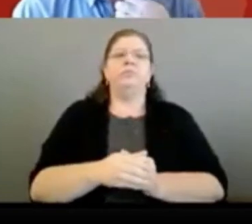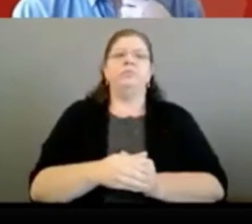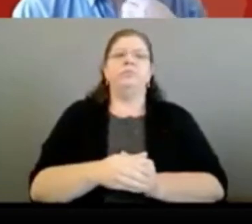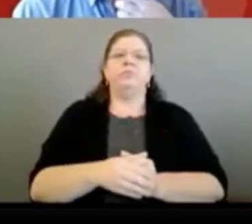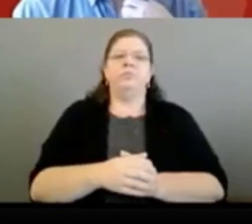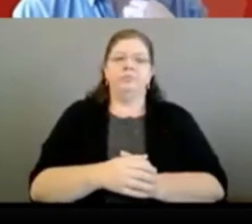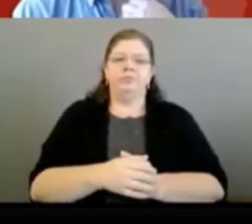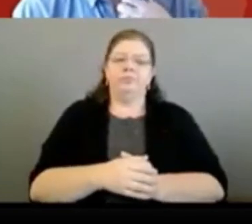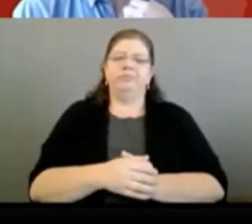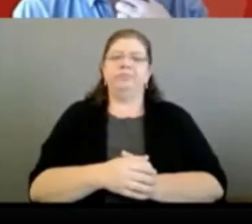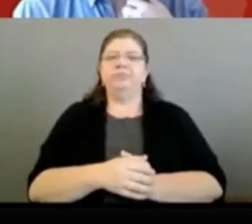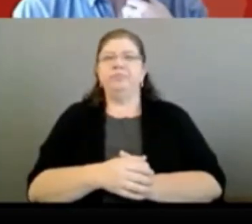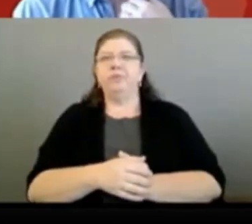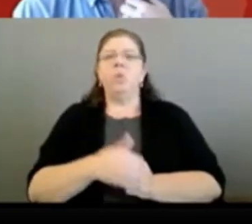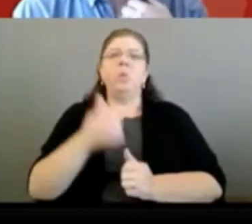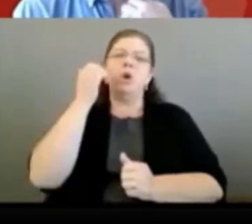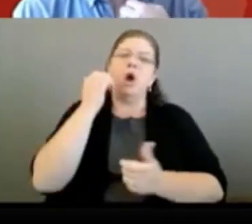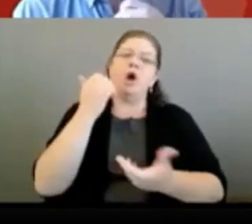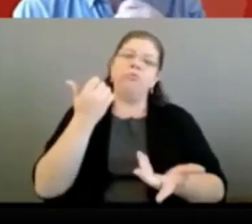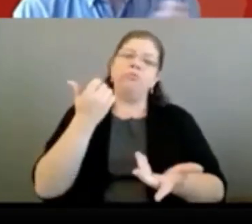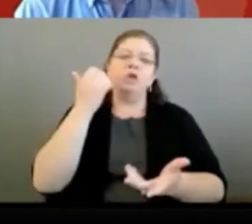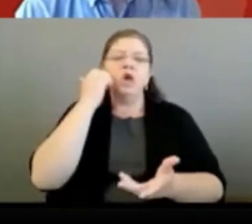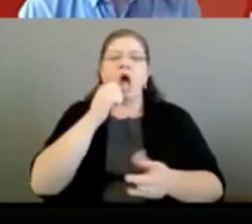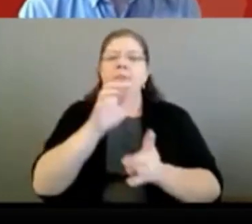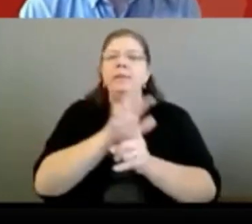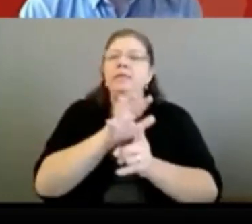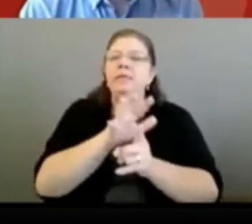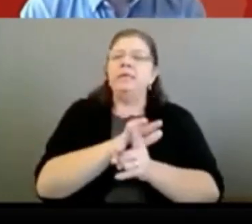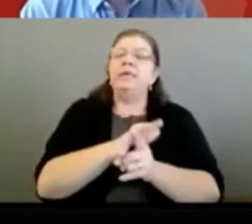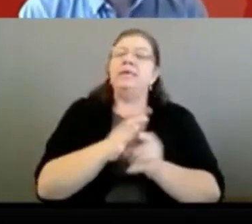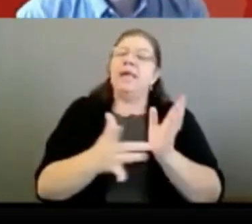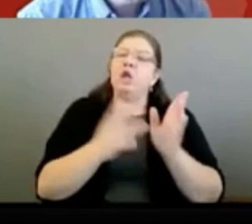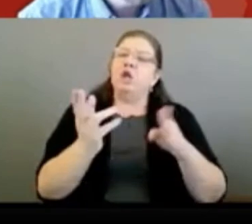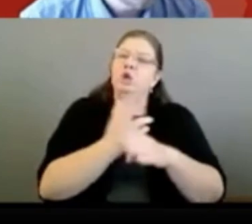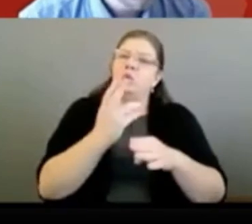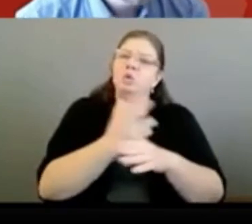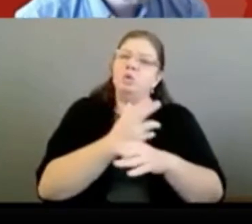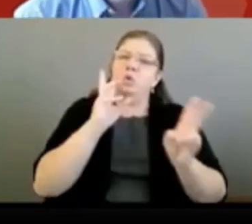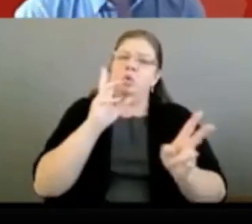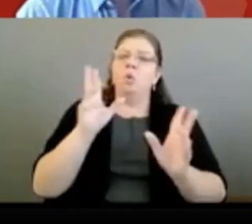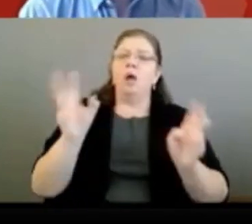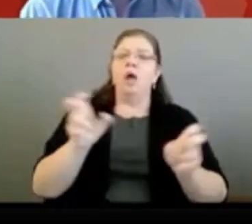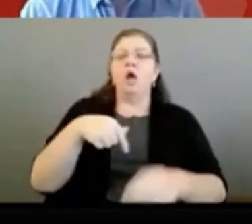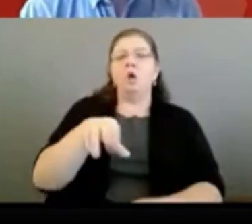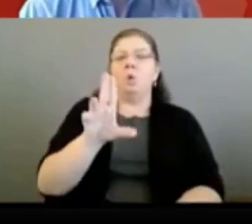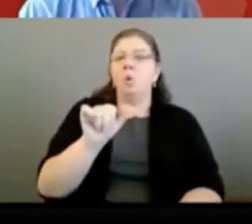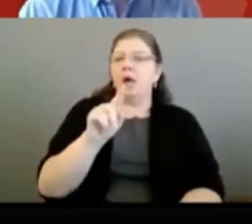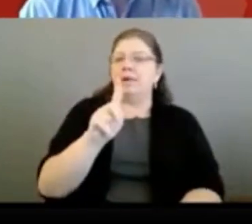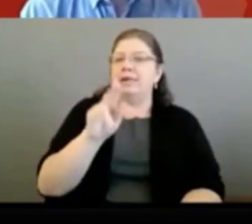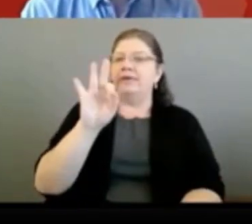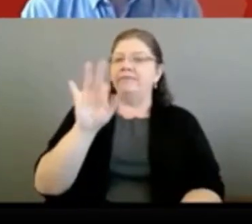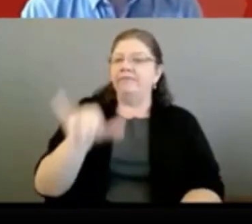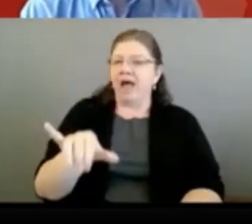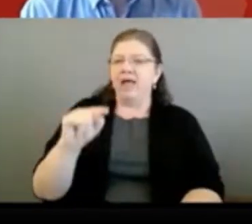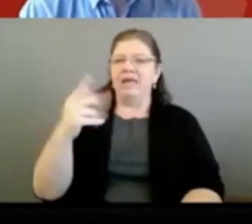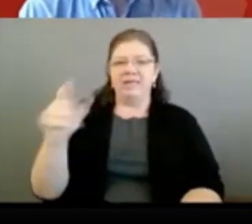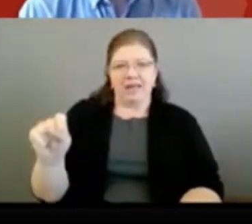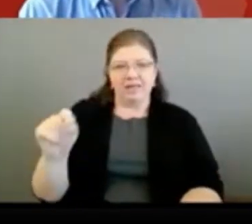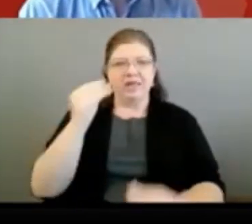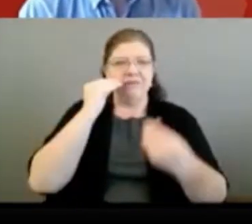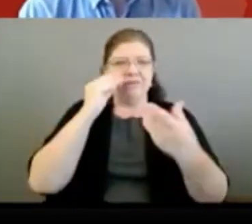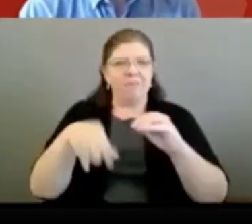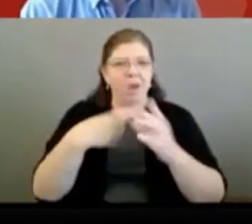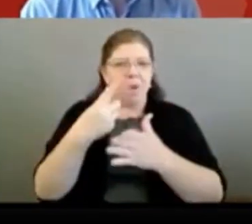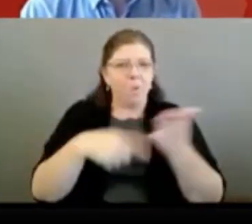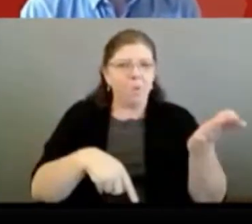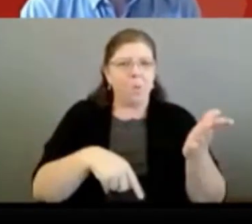So what are common techniques actually used for quantifying text? So trying to quantify information about what a